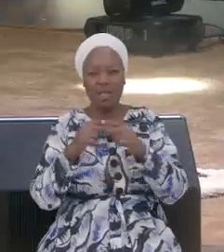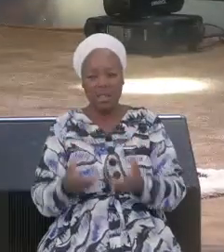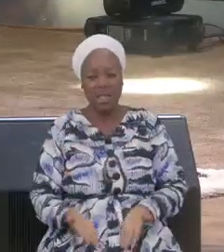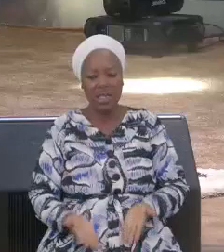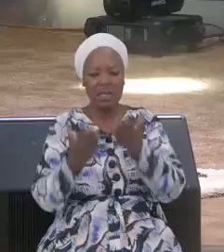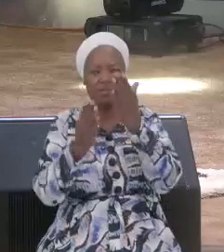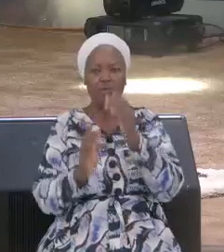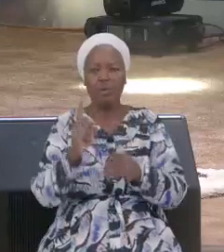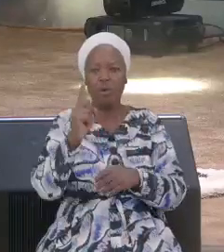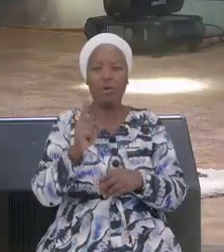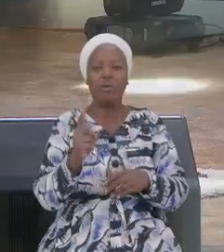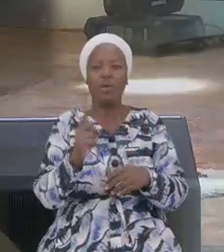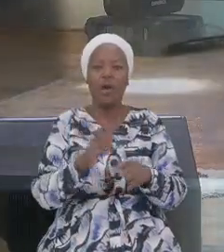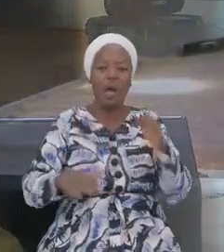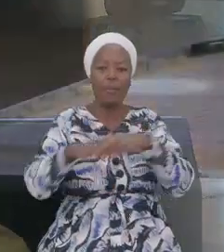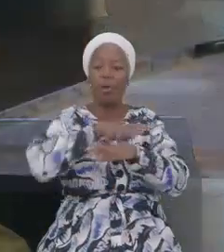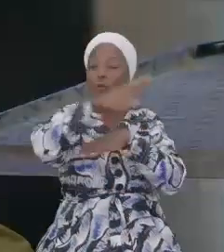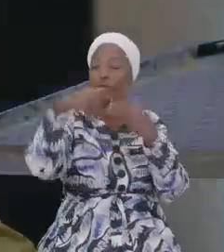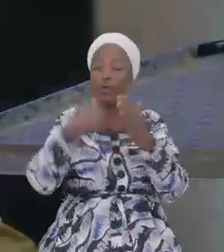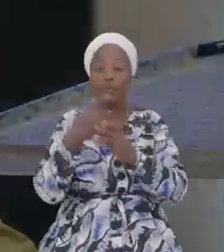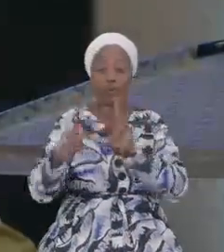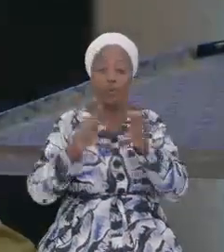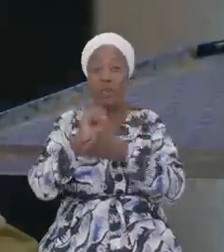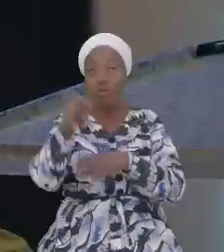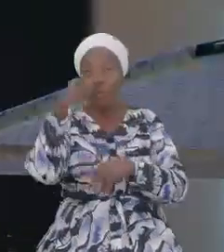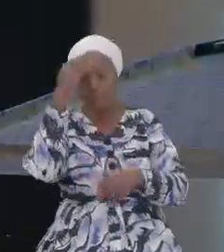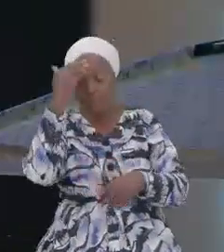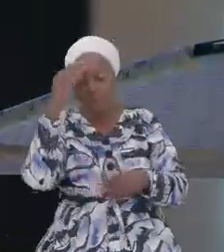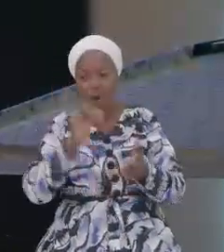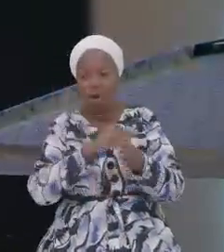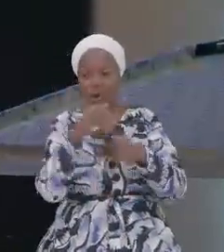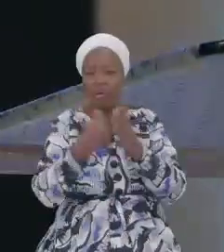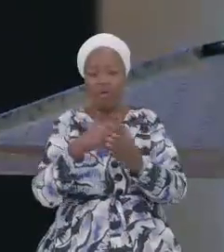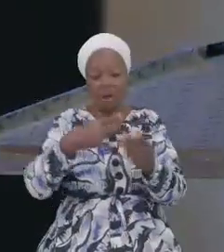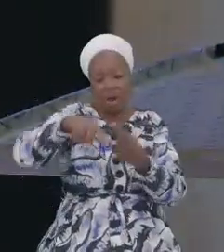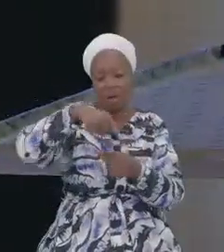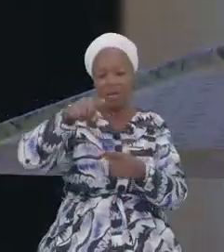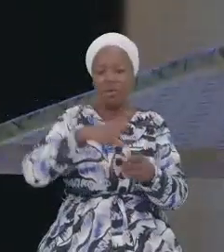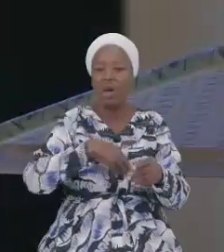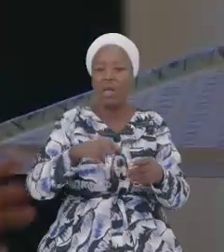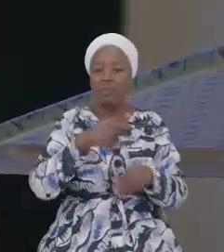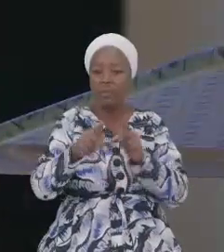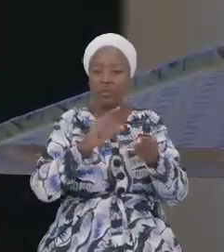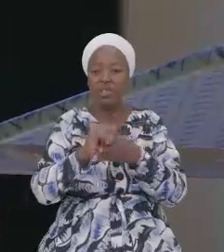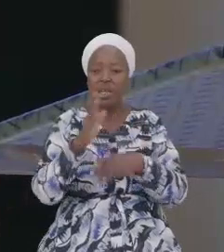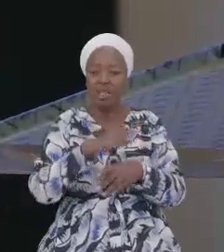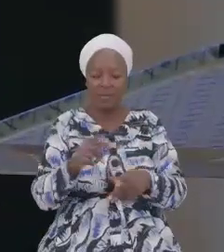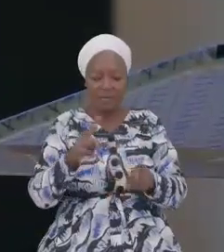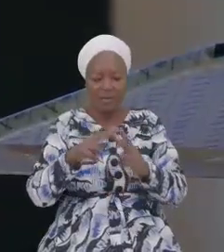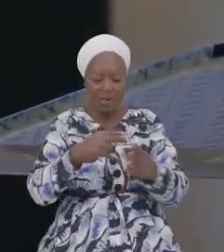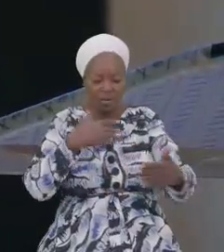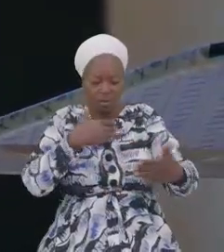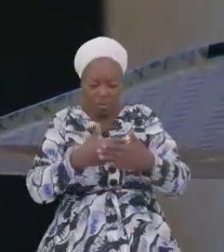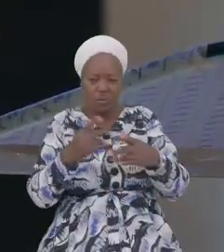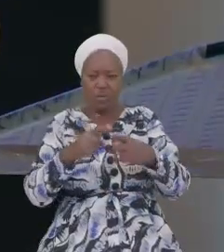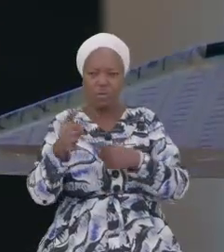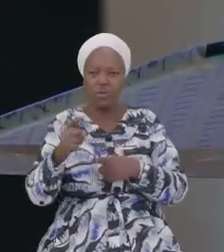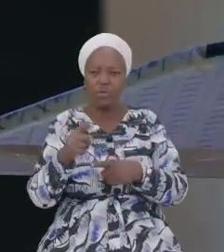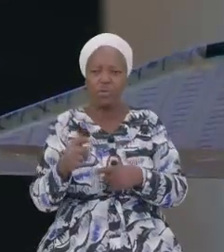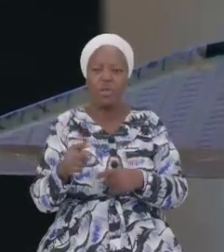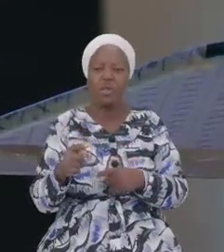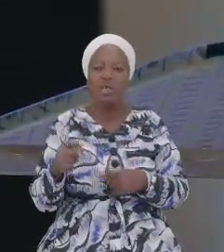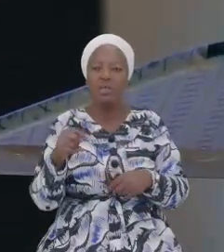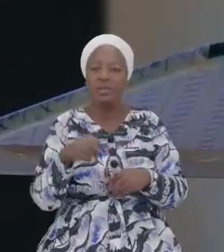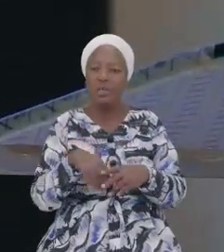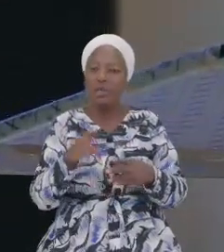people you know, all the people around you, all the people in your immediate circle of a